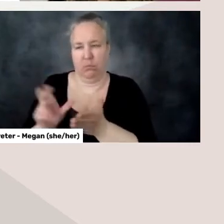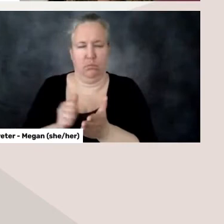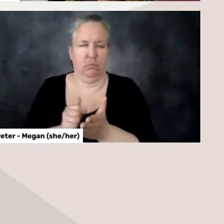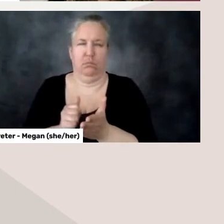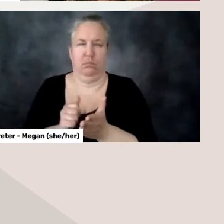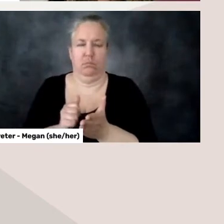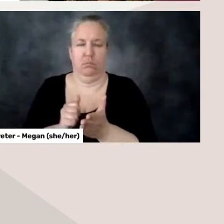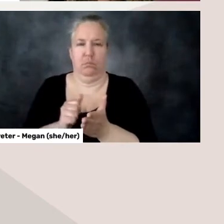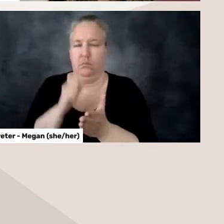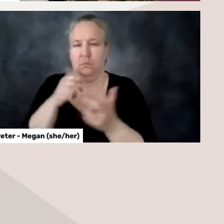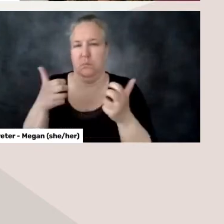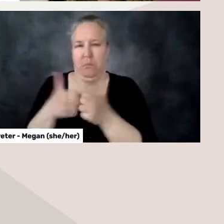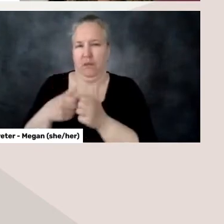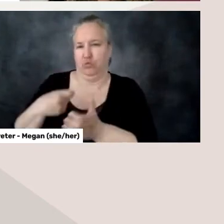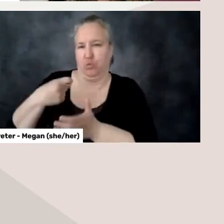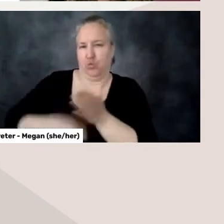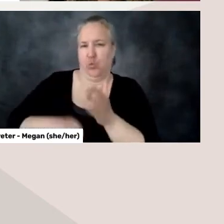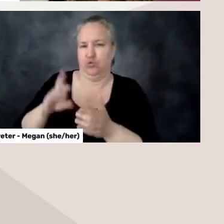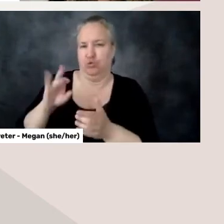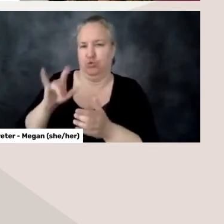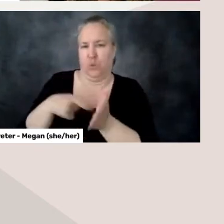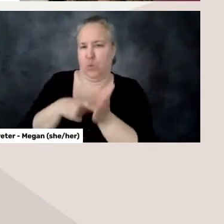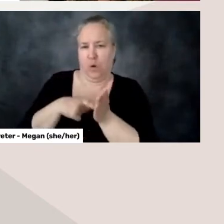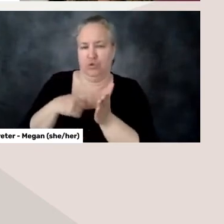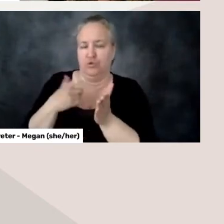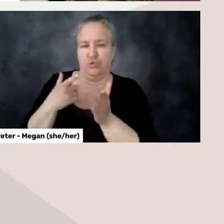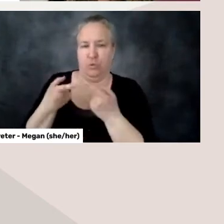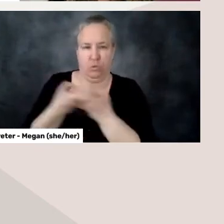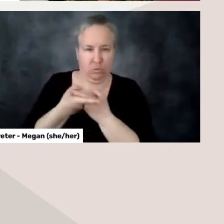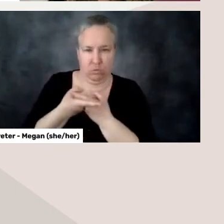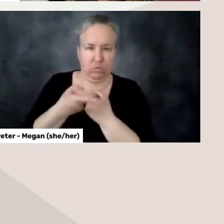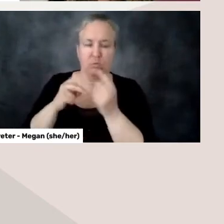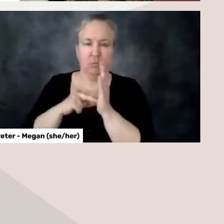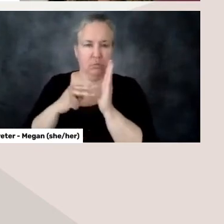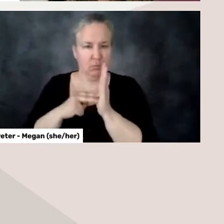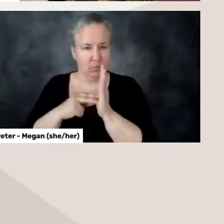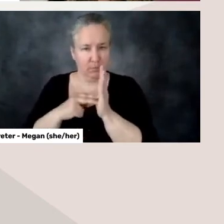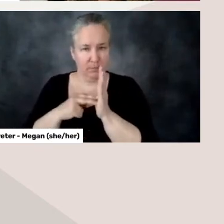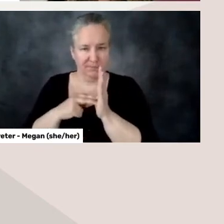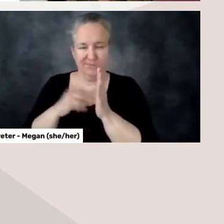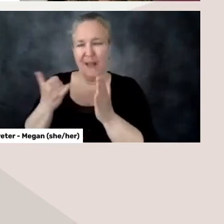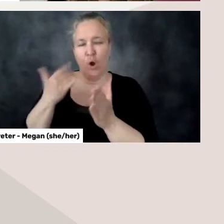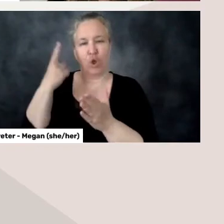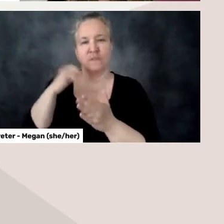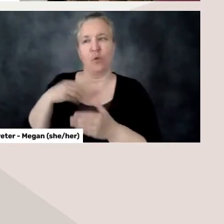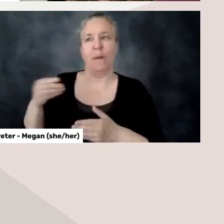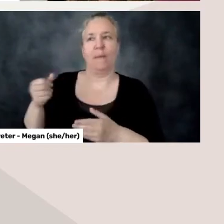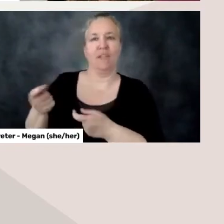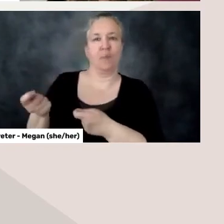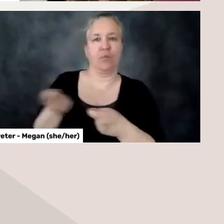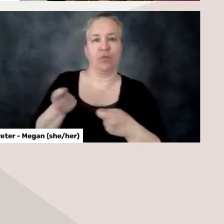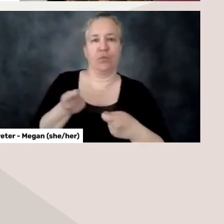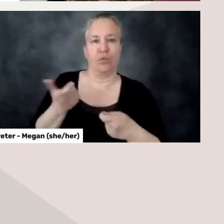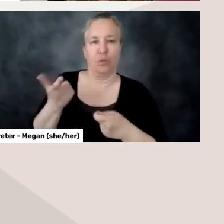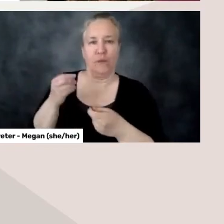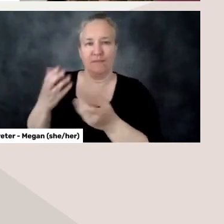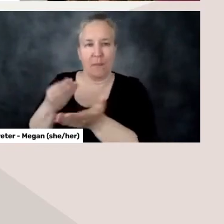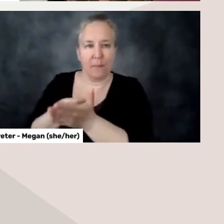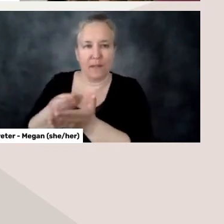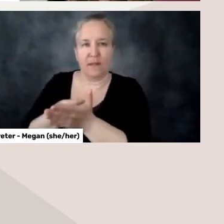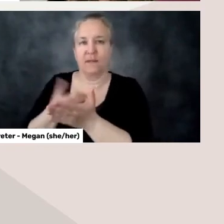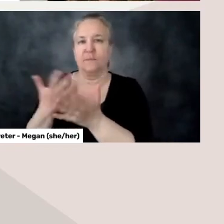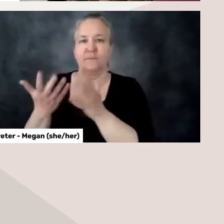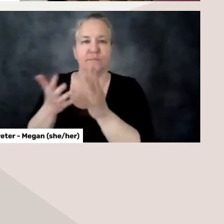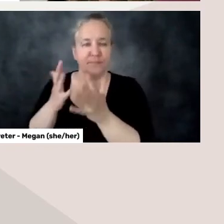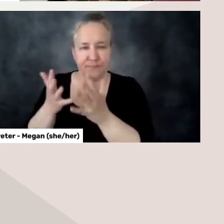the cost that the trial takes. And now we're kind of incentivizing patients by giving them money, and we don't want to do